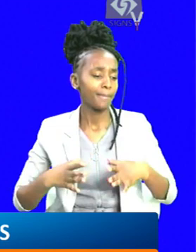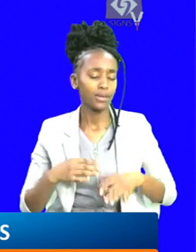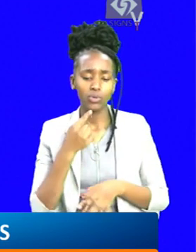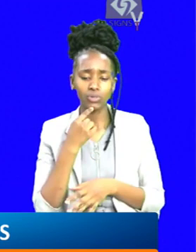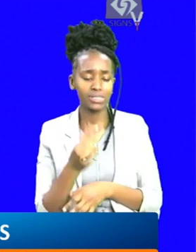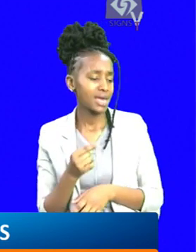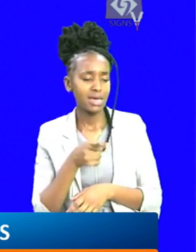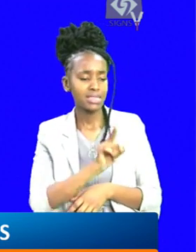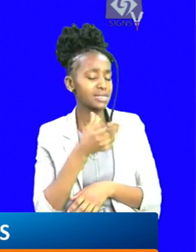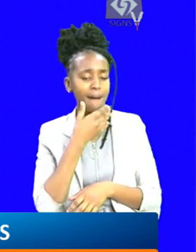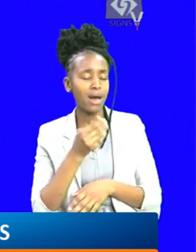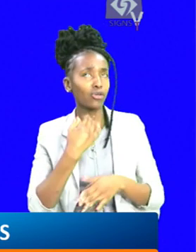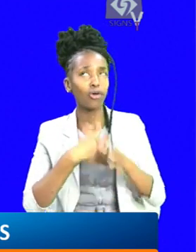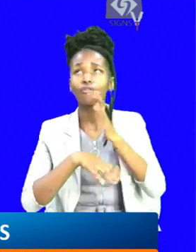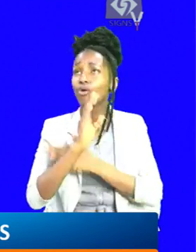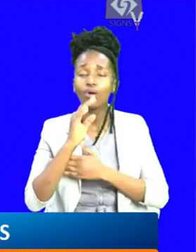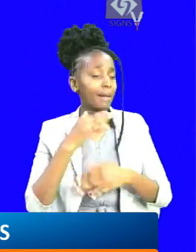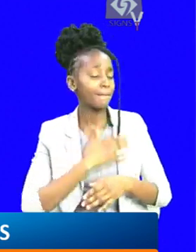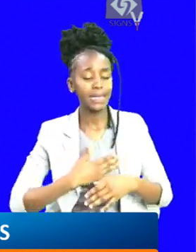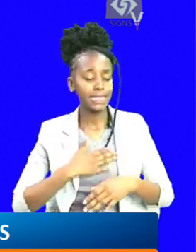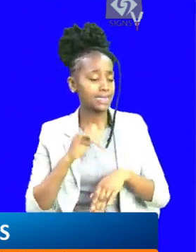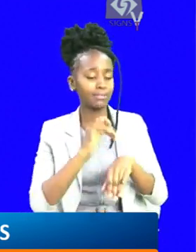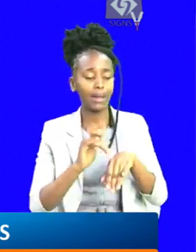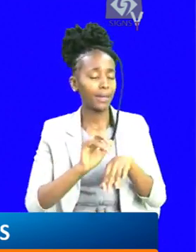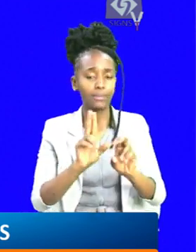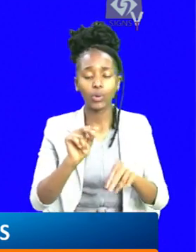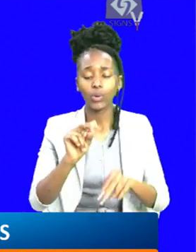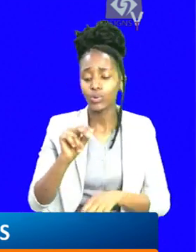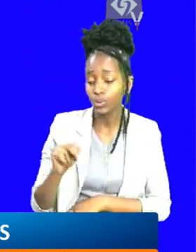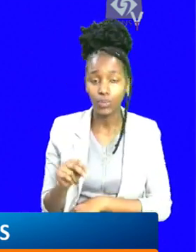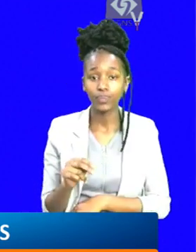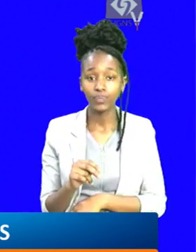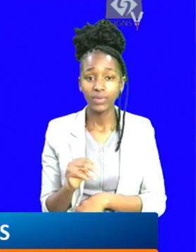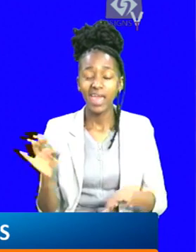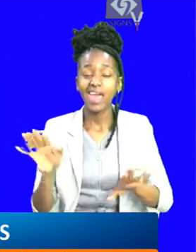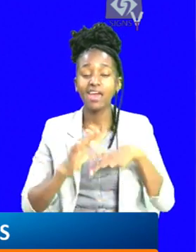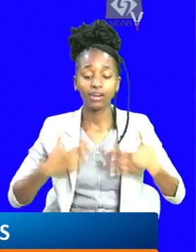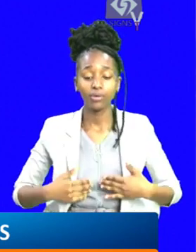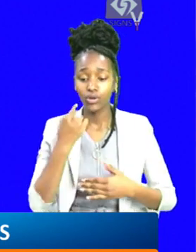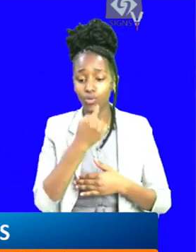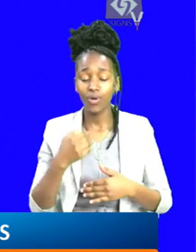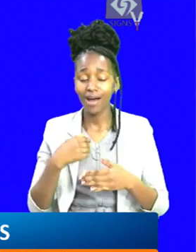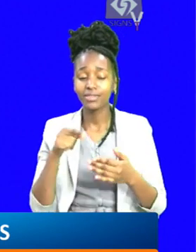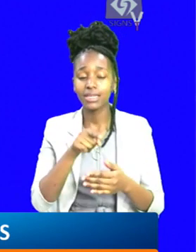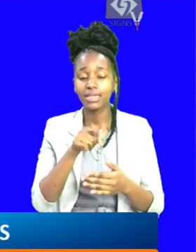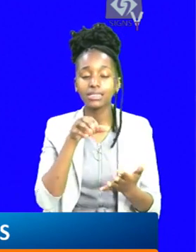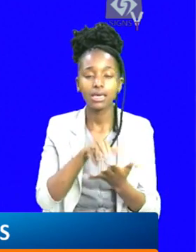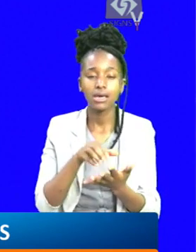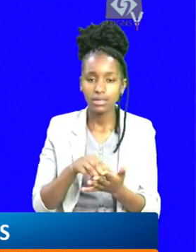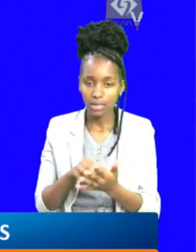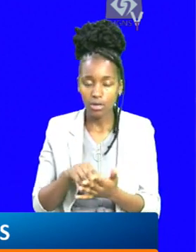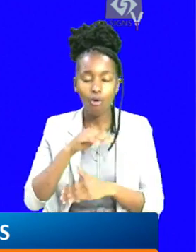and constitutionalism. But there are some we need to engage with them. And every time, people say,